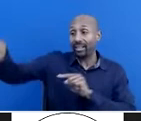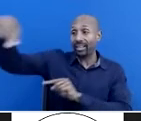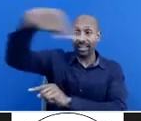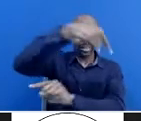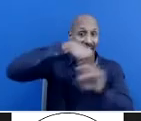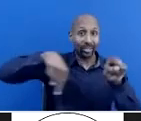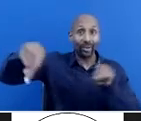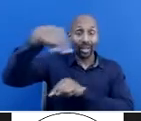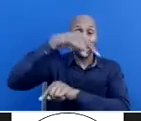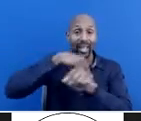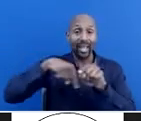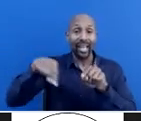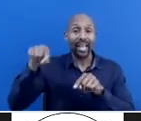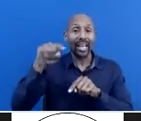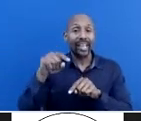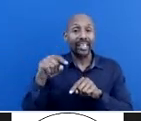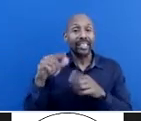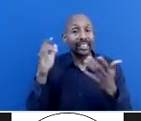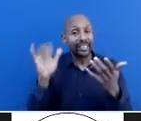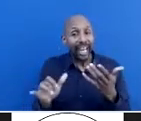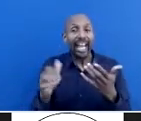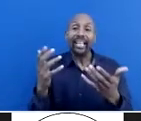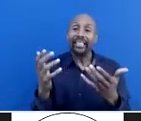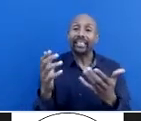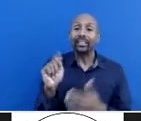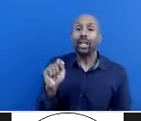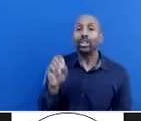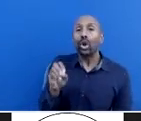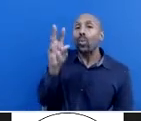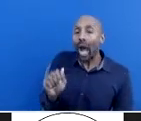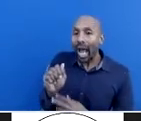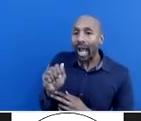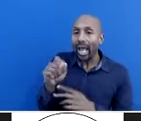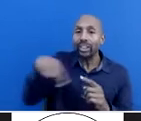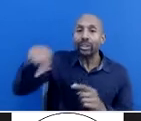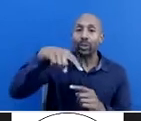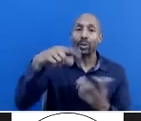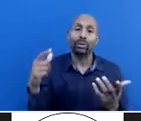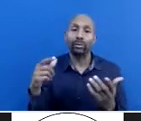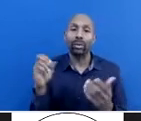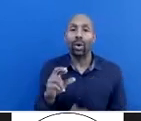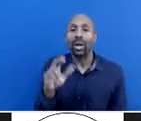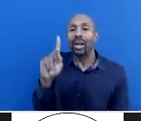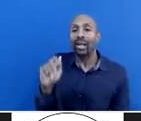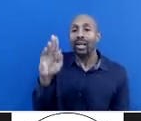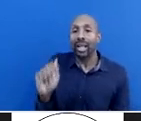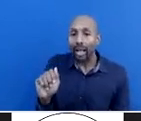of the Kaaba, the circumambulation of the site where a holy man or woman might have been buried